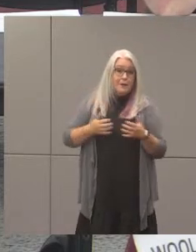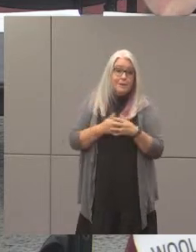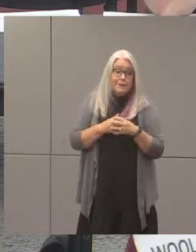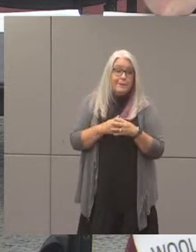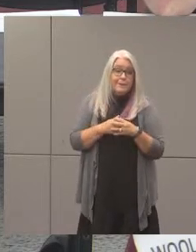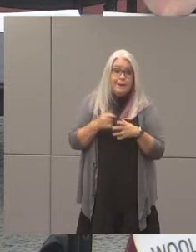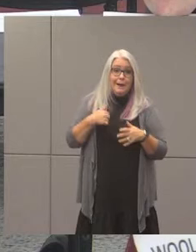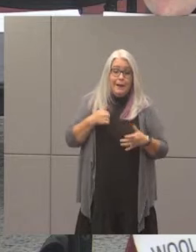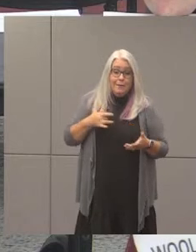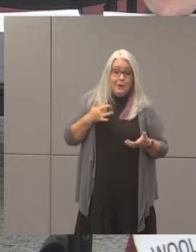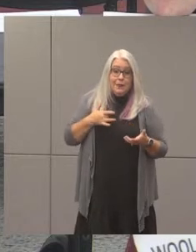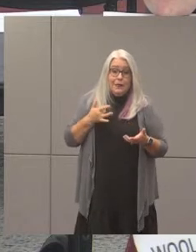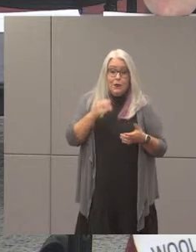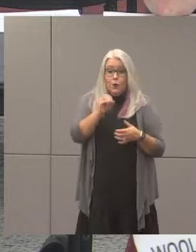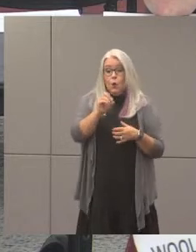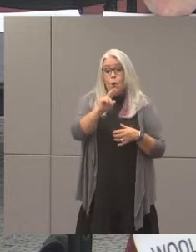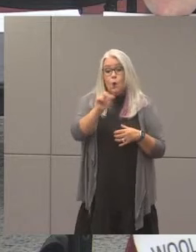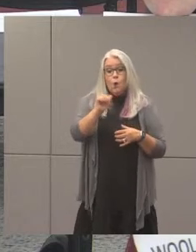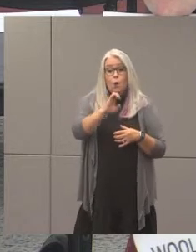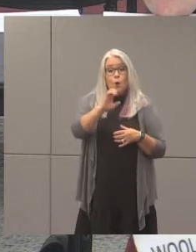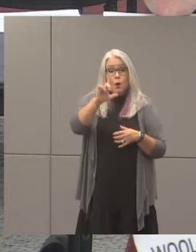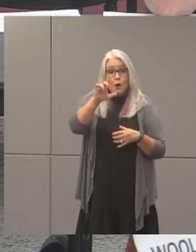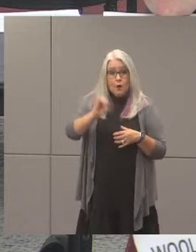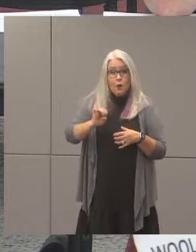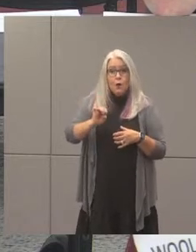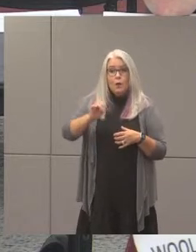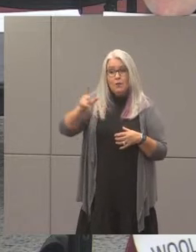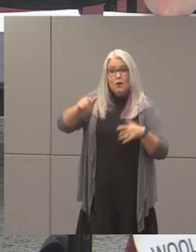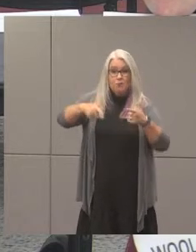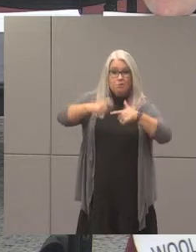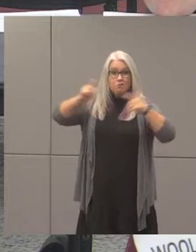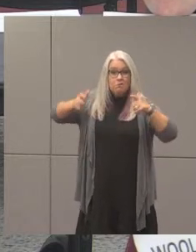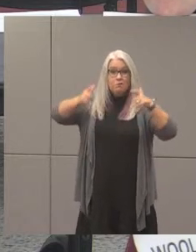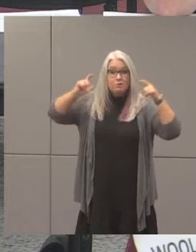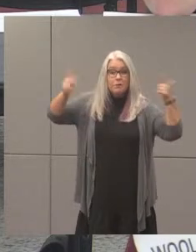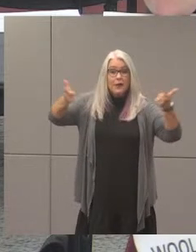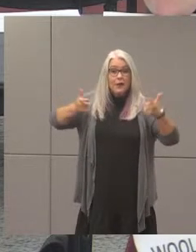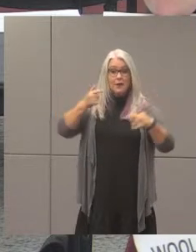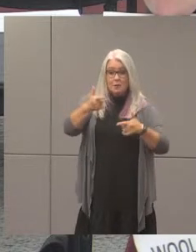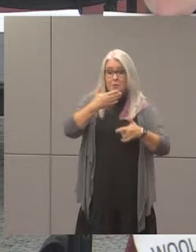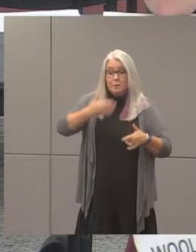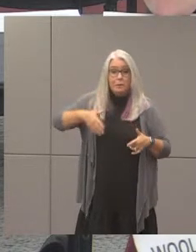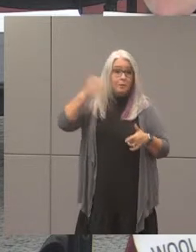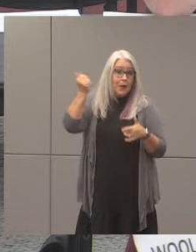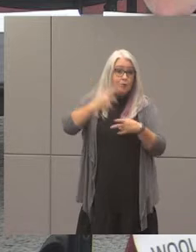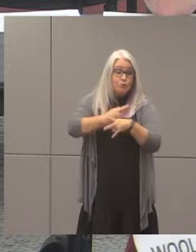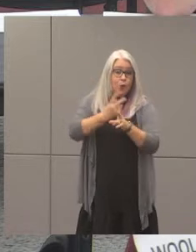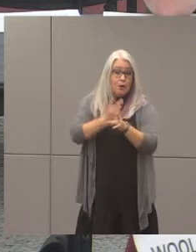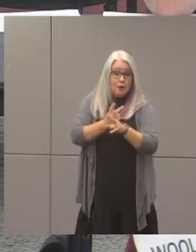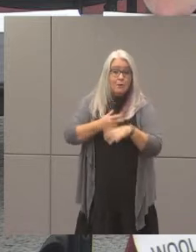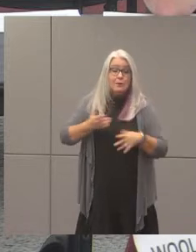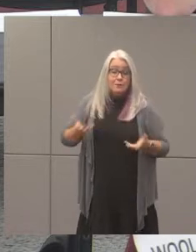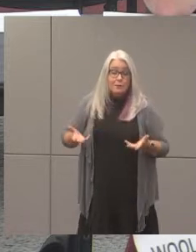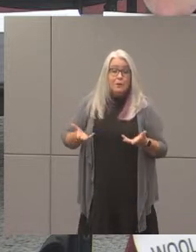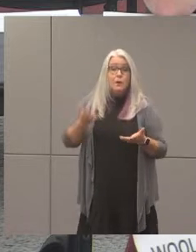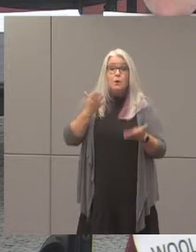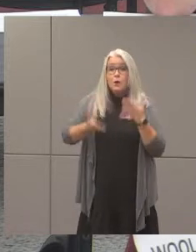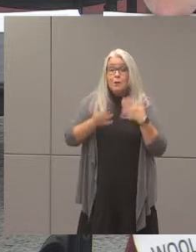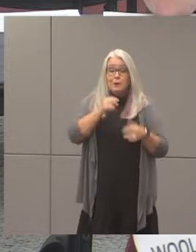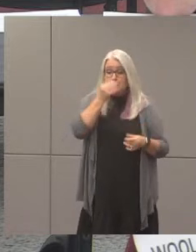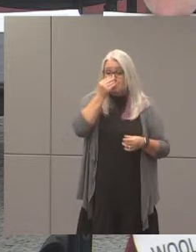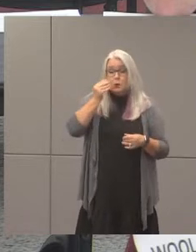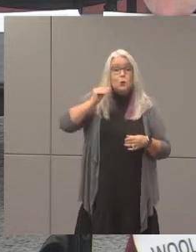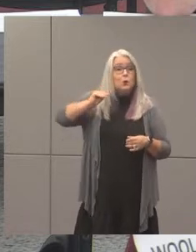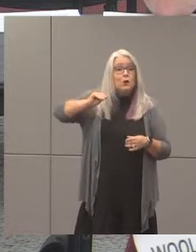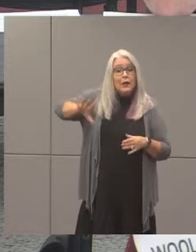think Oracle, I mean, they're big, they have the best product, and they probably don't care